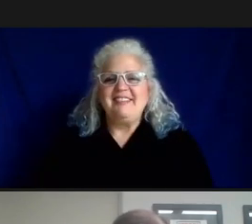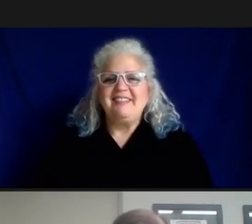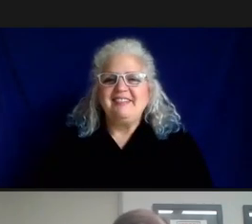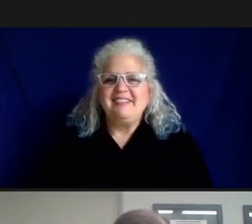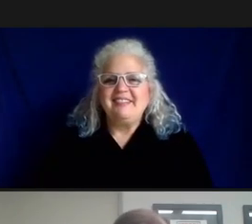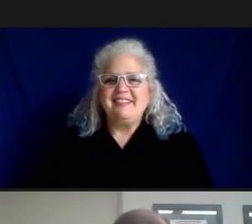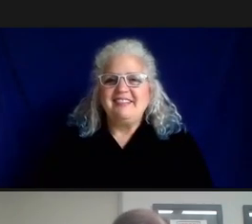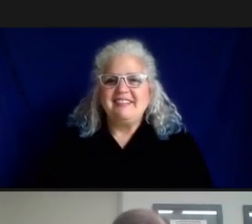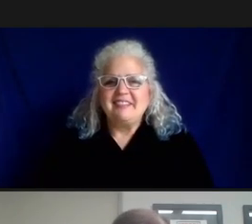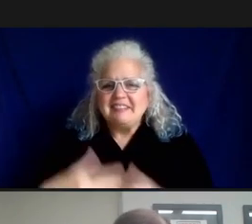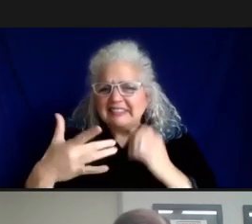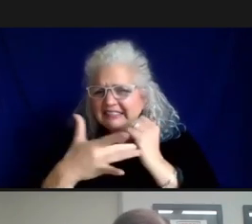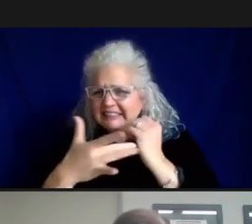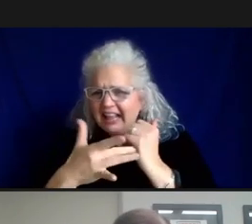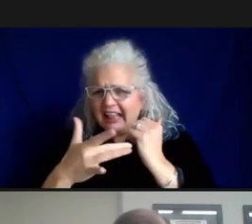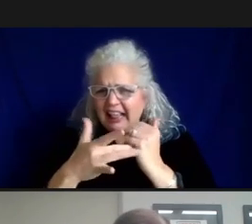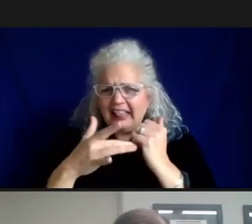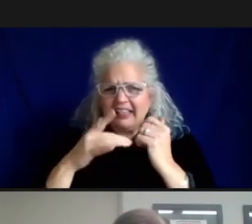issue.